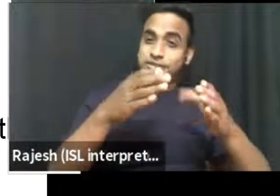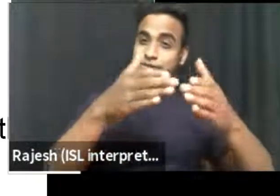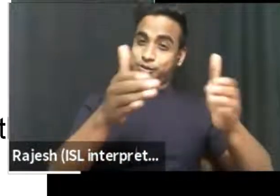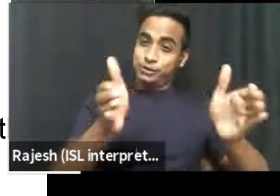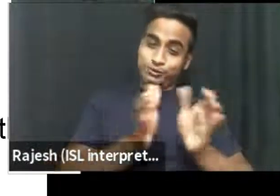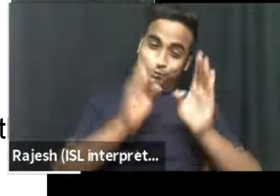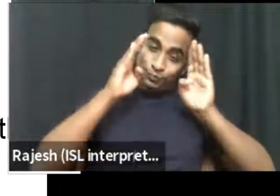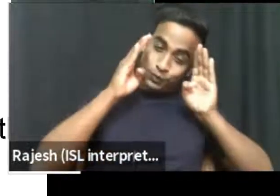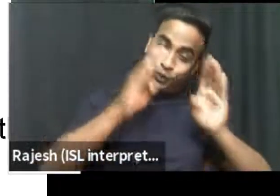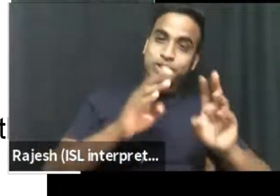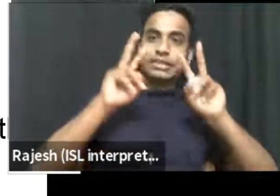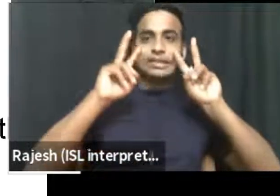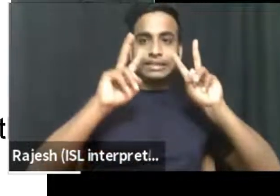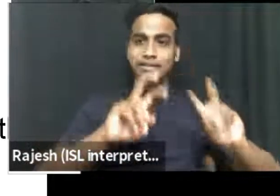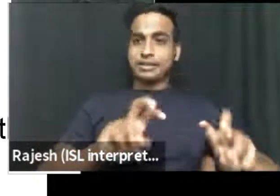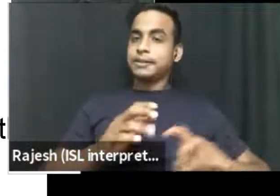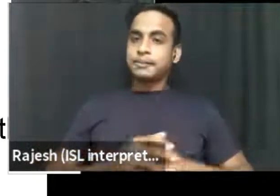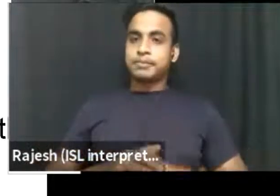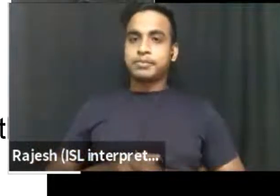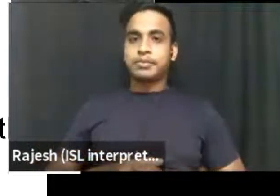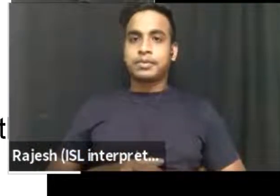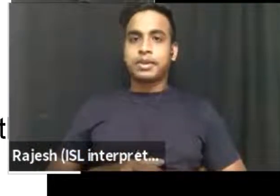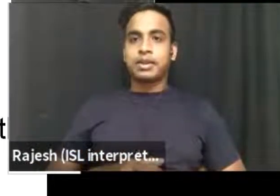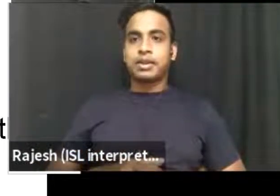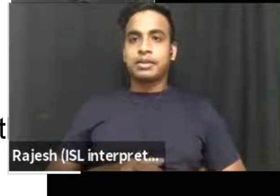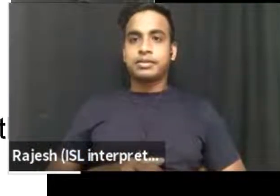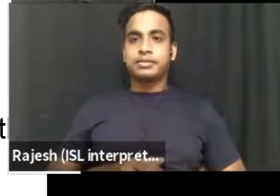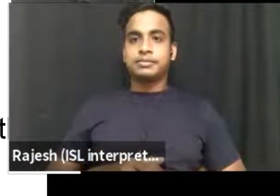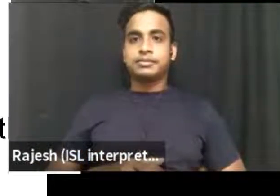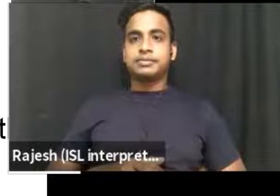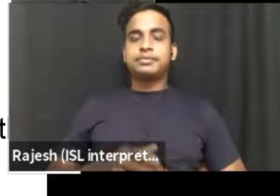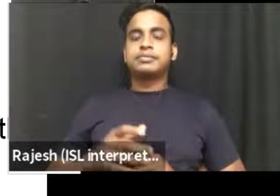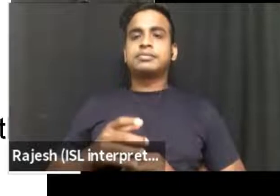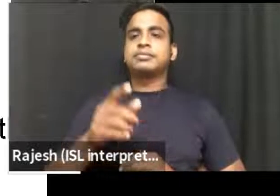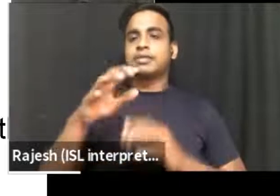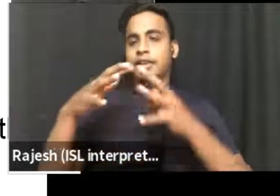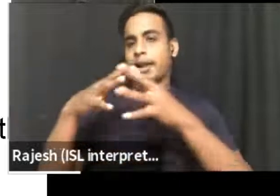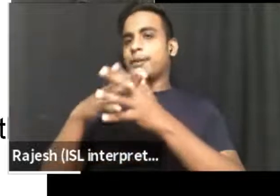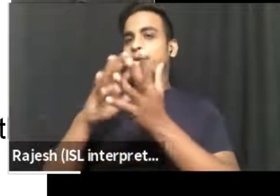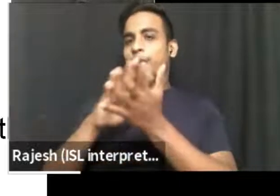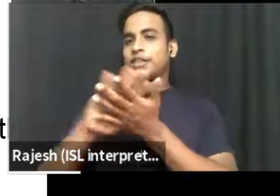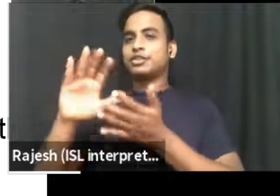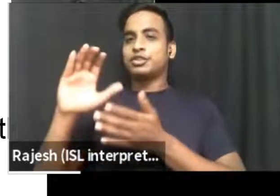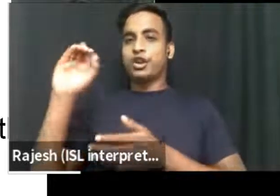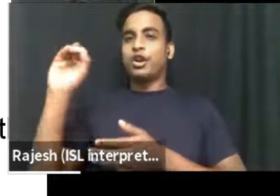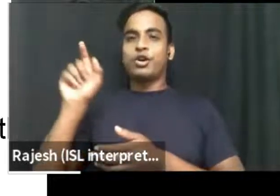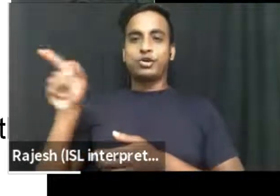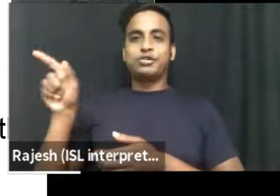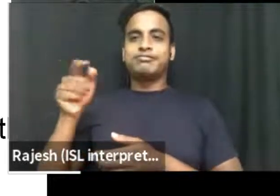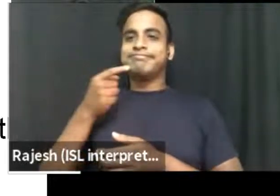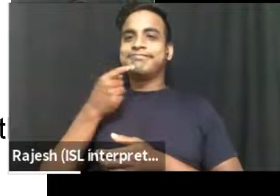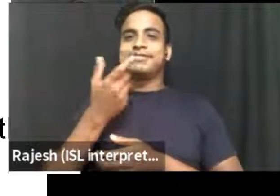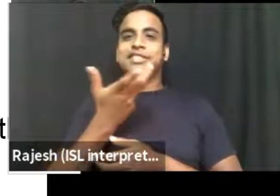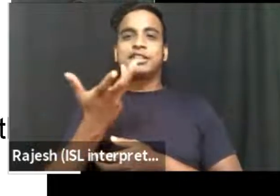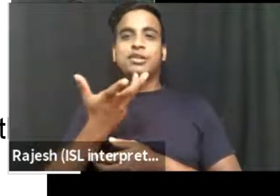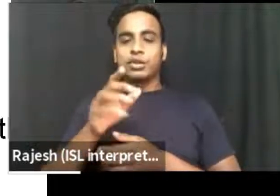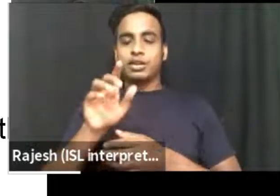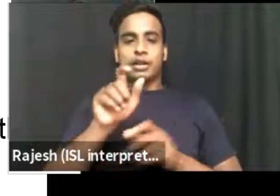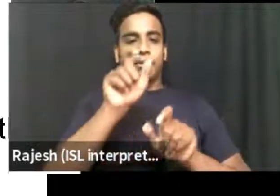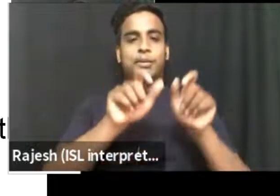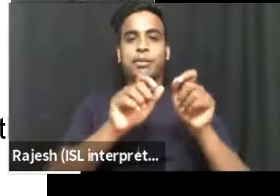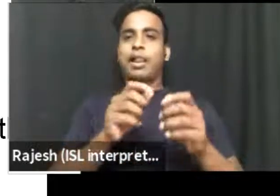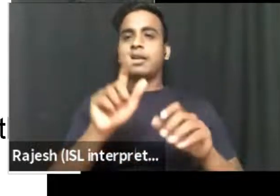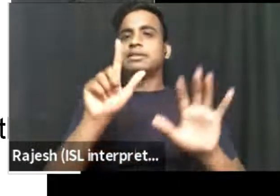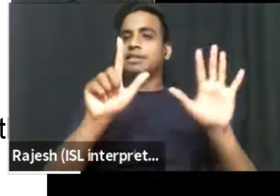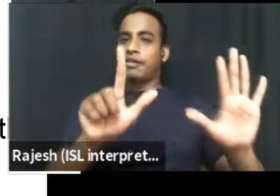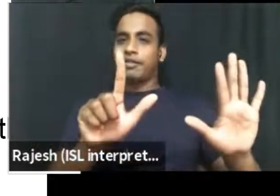So this is again the WHO data, which says that 1 in every 7 person is a person